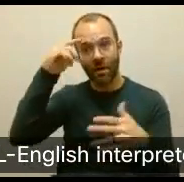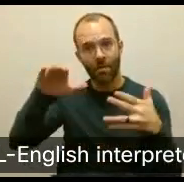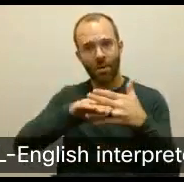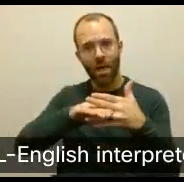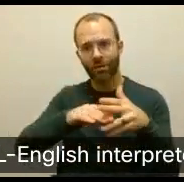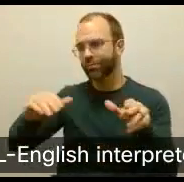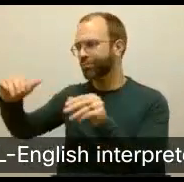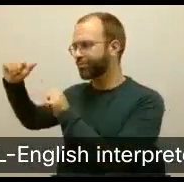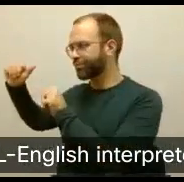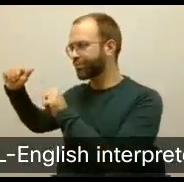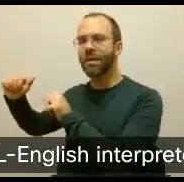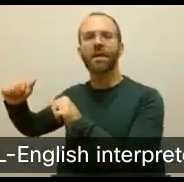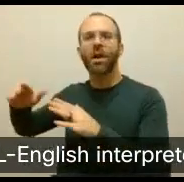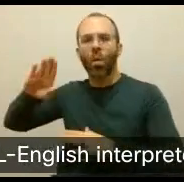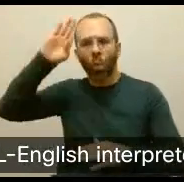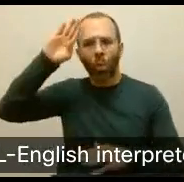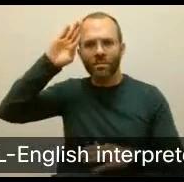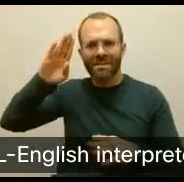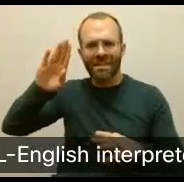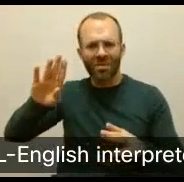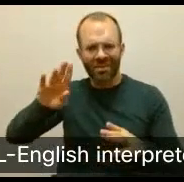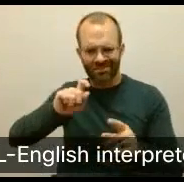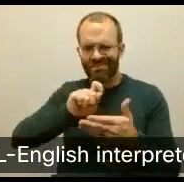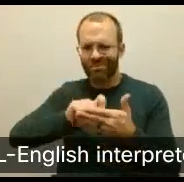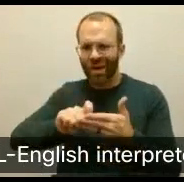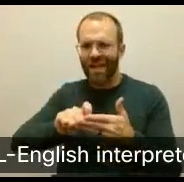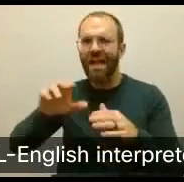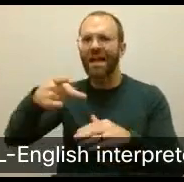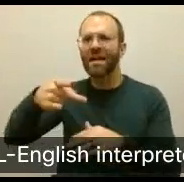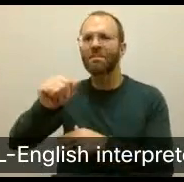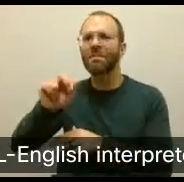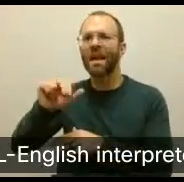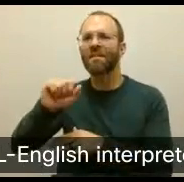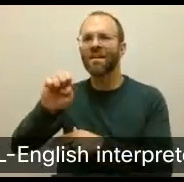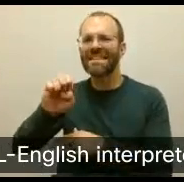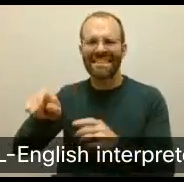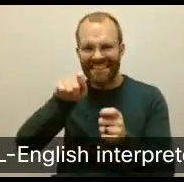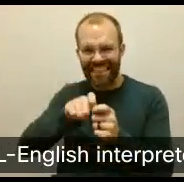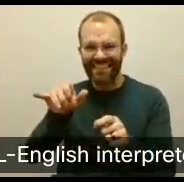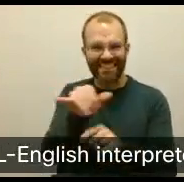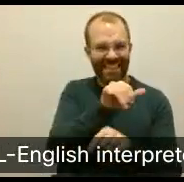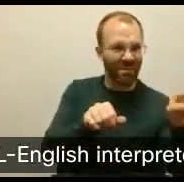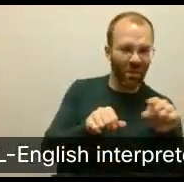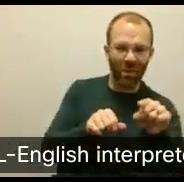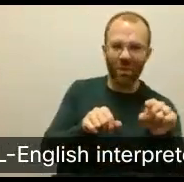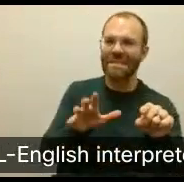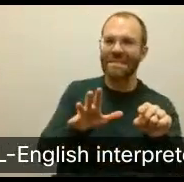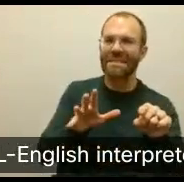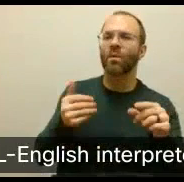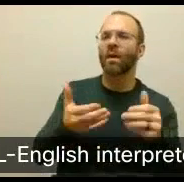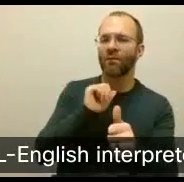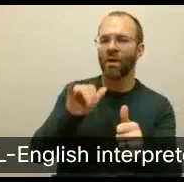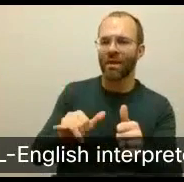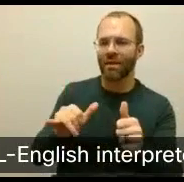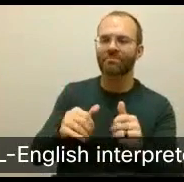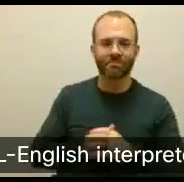not accidentally write a paraphrase that is too close to the original text. After you've